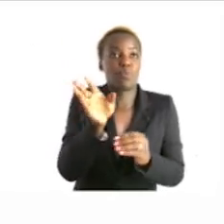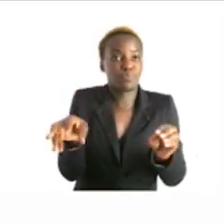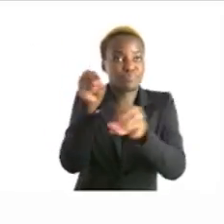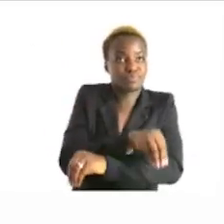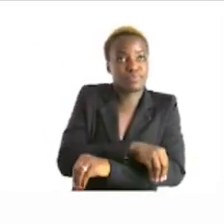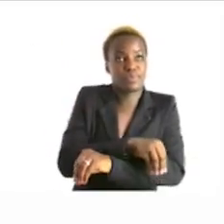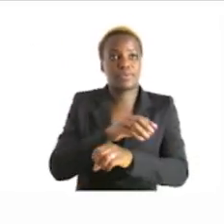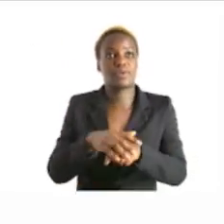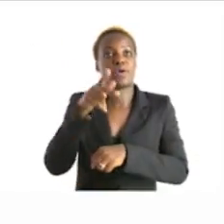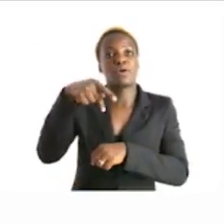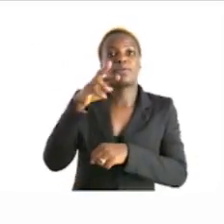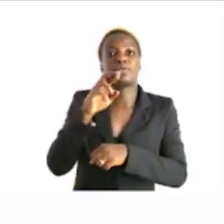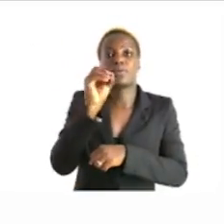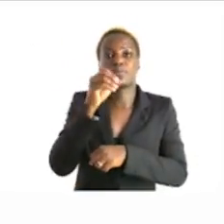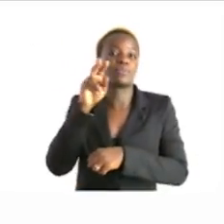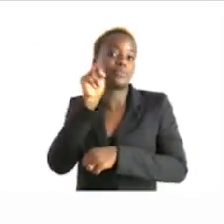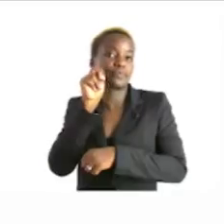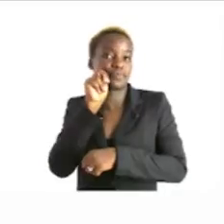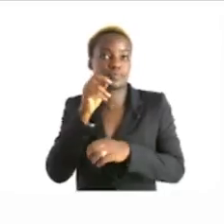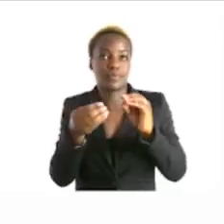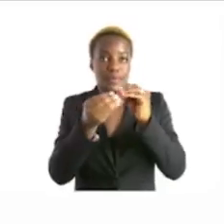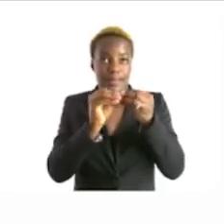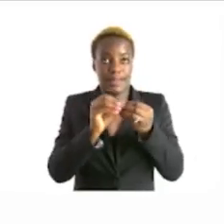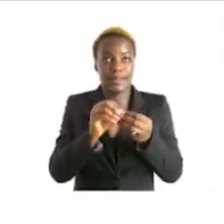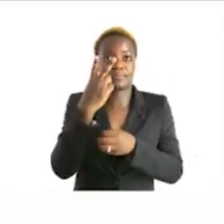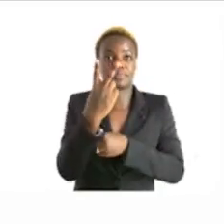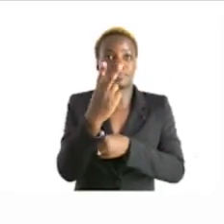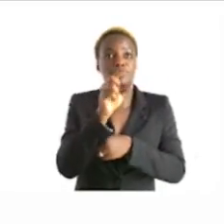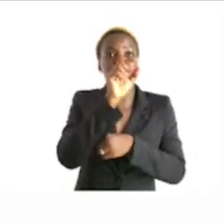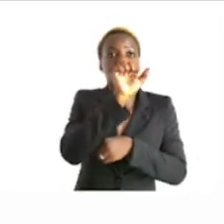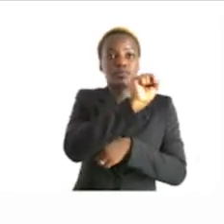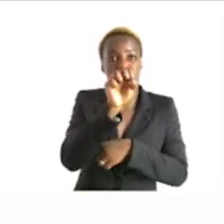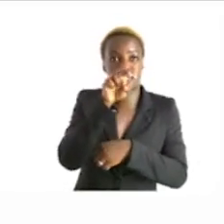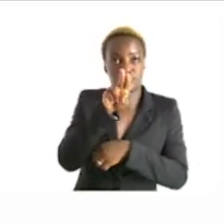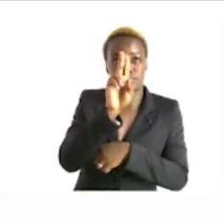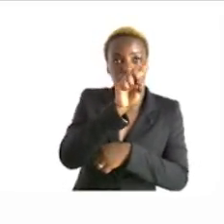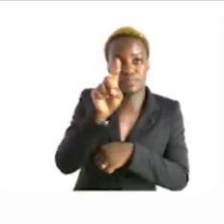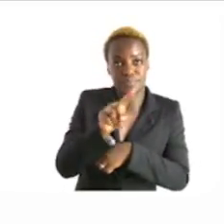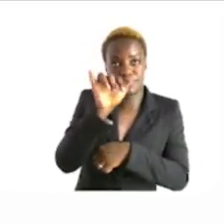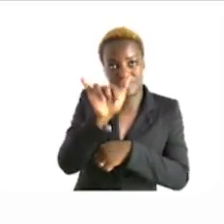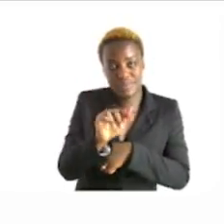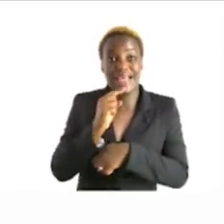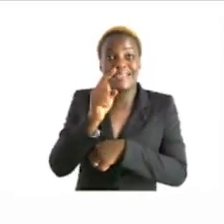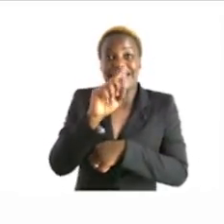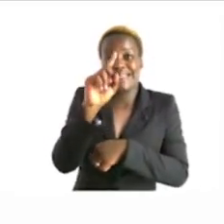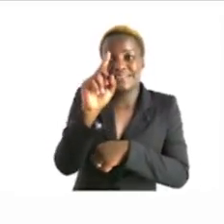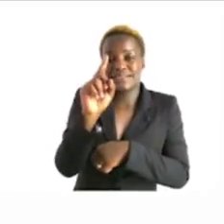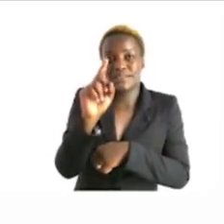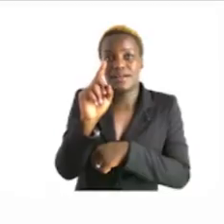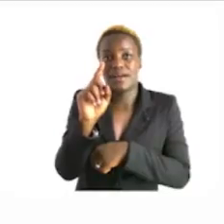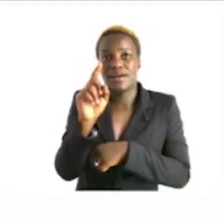quickly read number two susie says that da da da likes